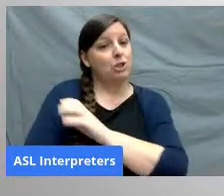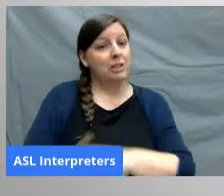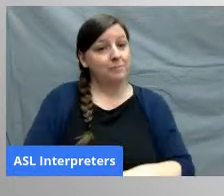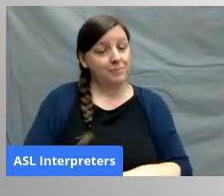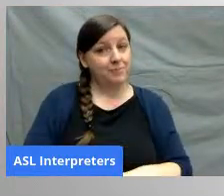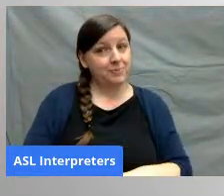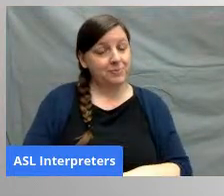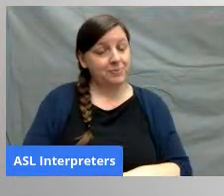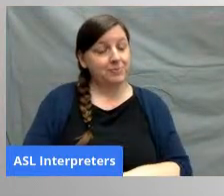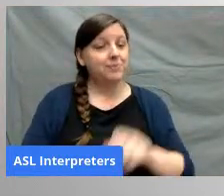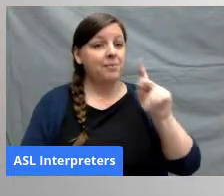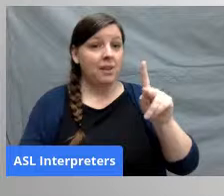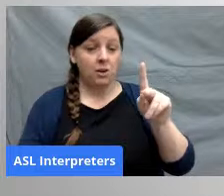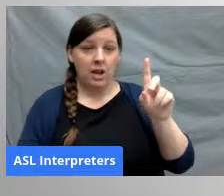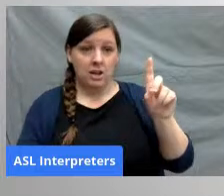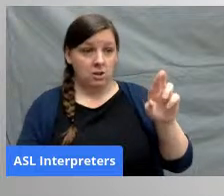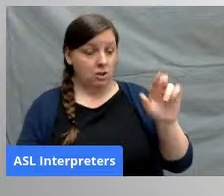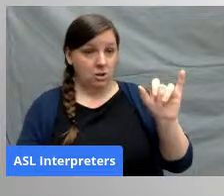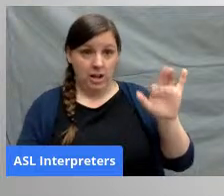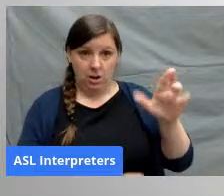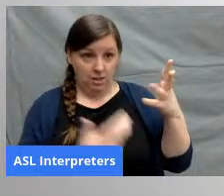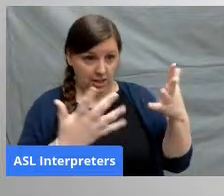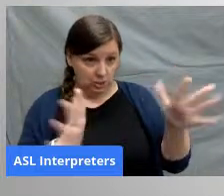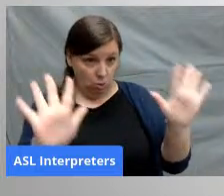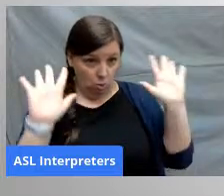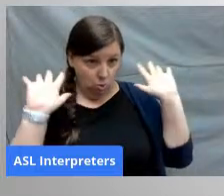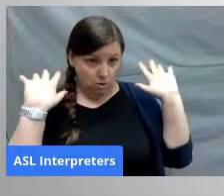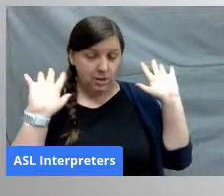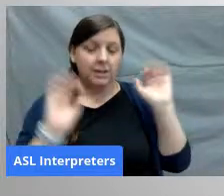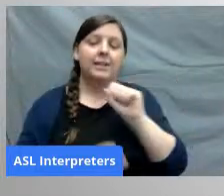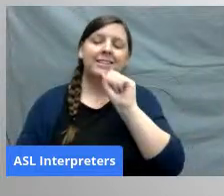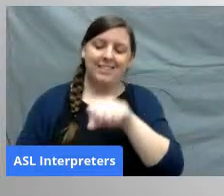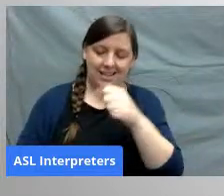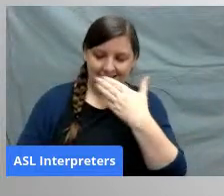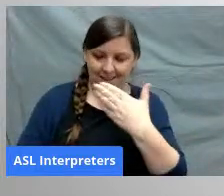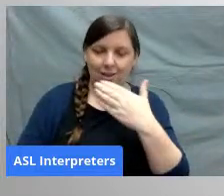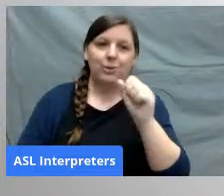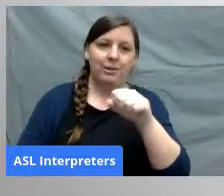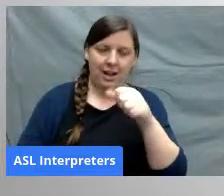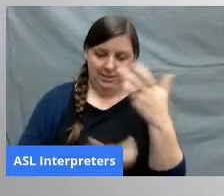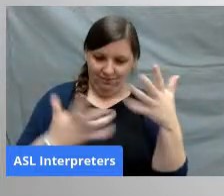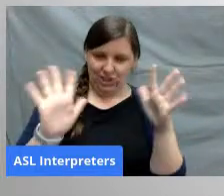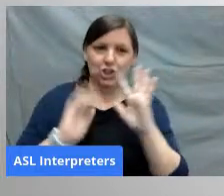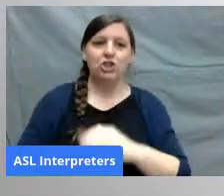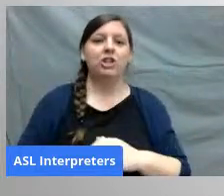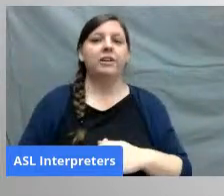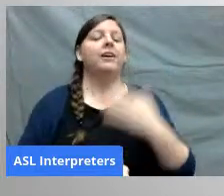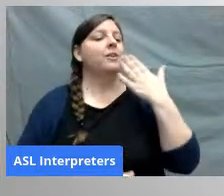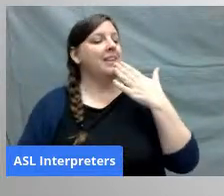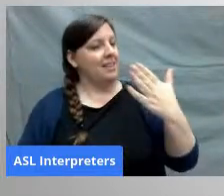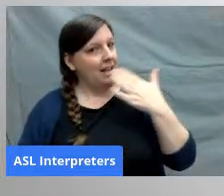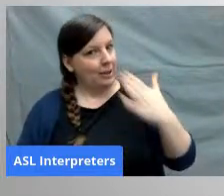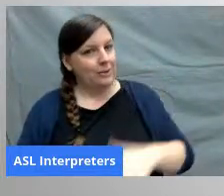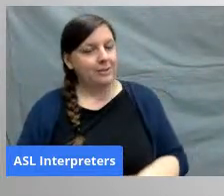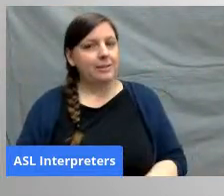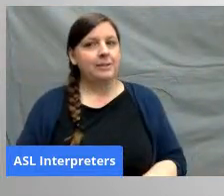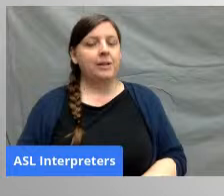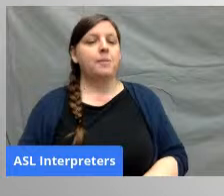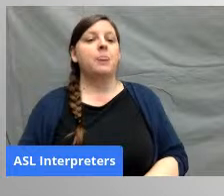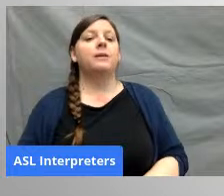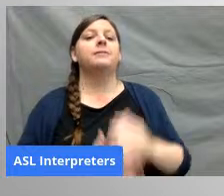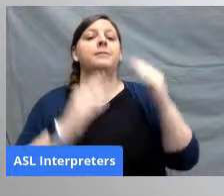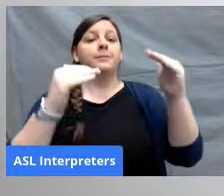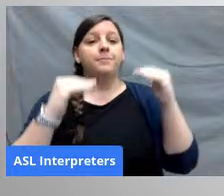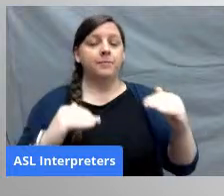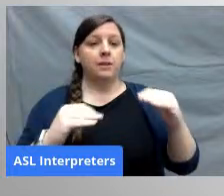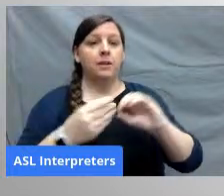All right, Dr. Yeager, does that conclude your reviewing of our policies? Okay, thank you very much. We'll move